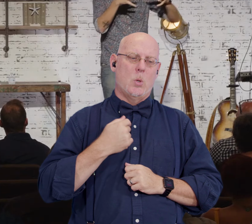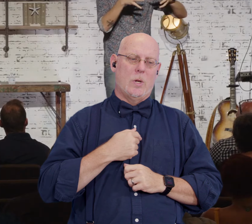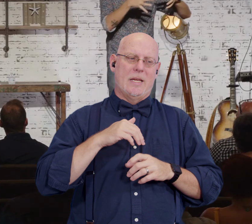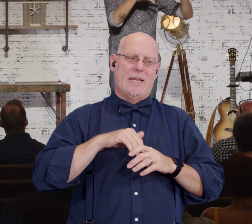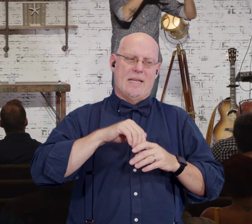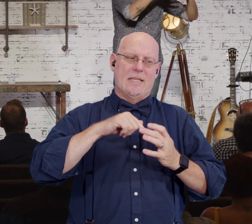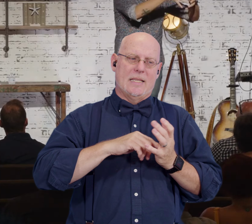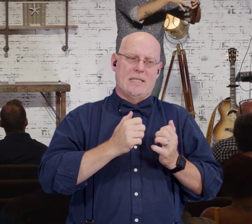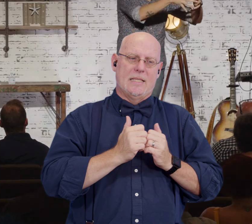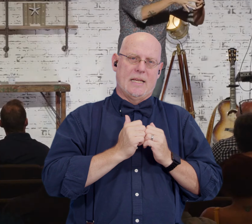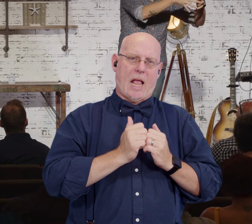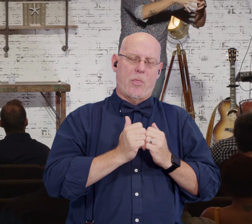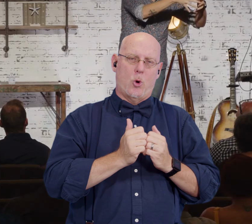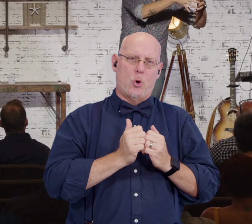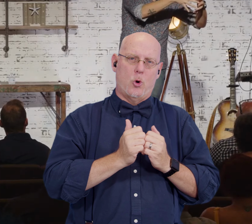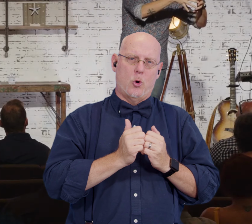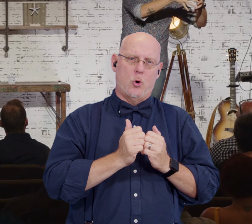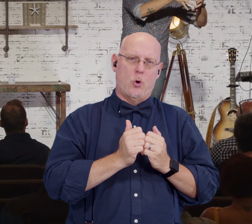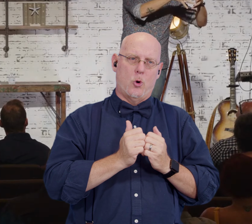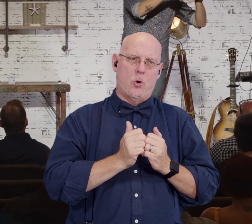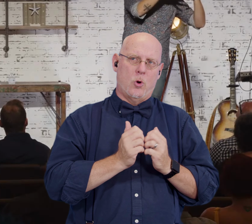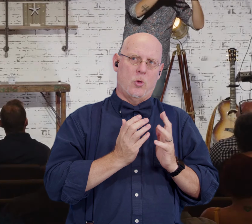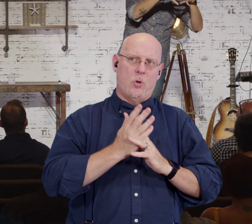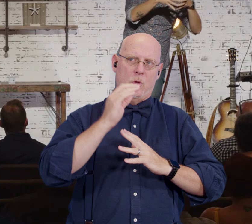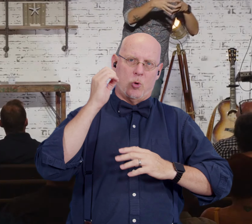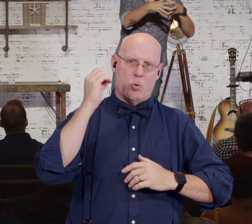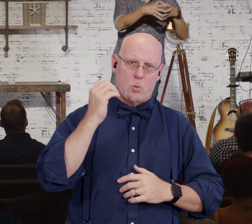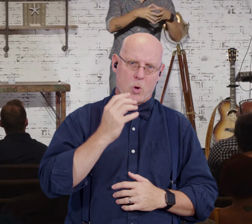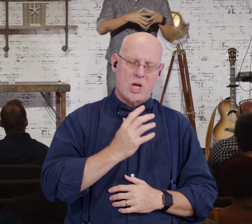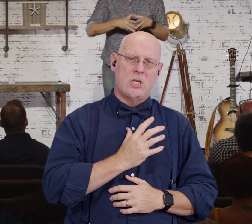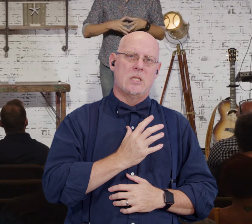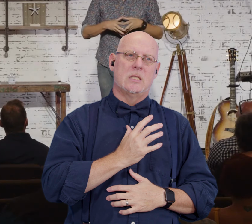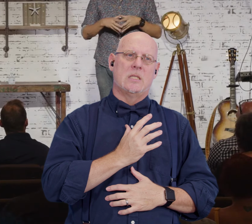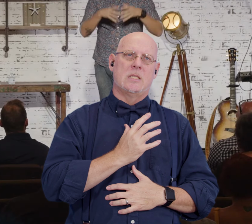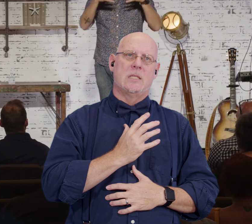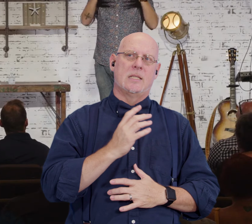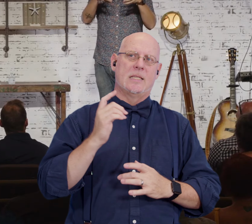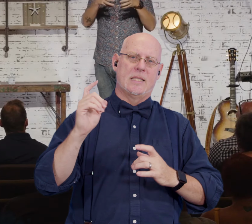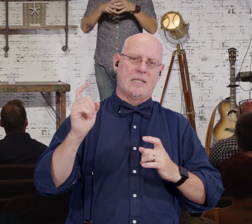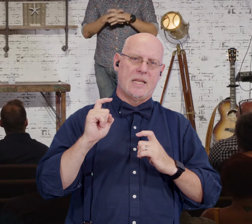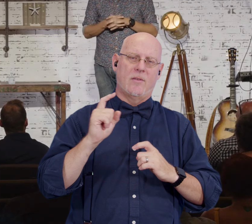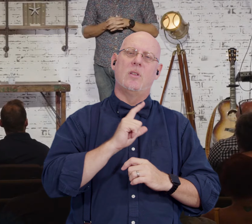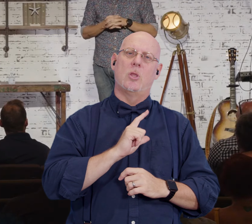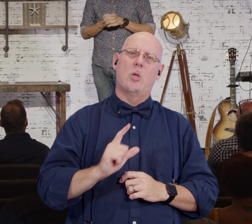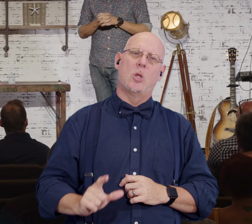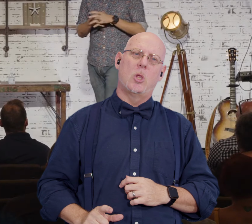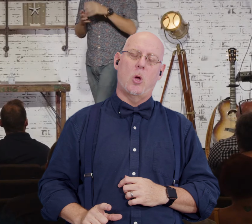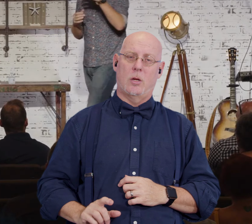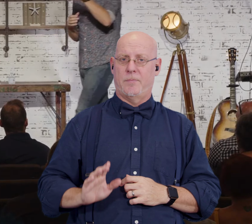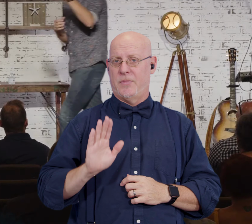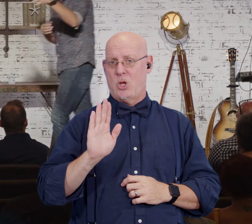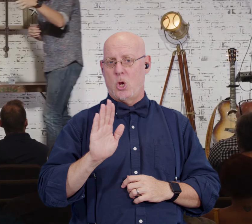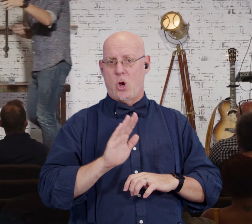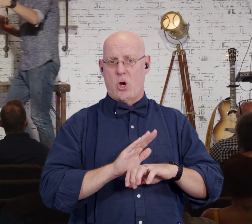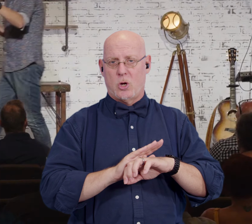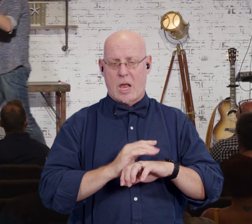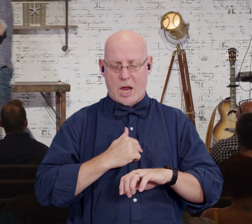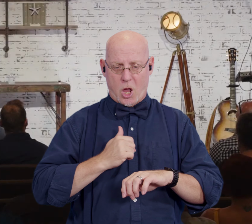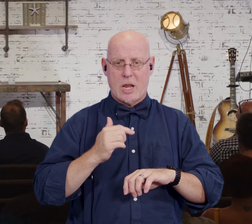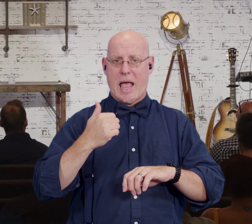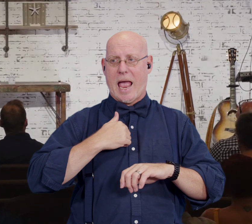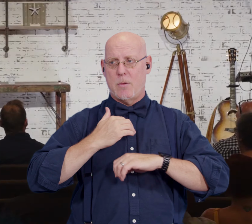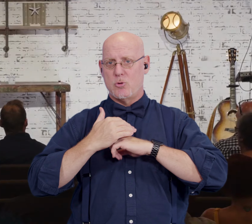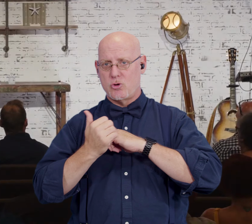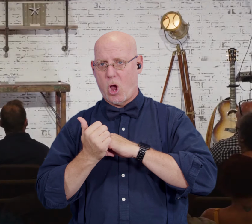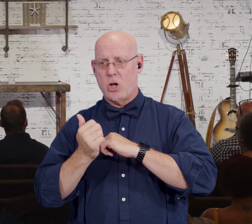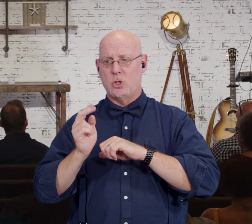Because we're in this together by the graciousness and the gifting of the Lord. And you're called, and I'm called,